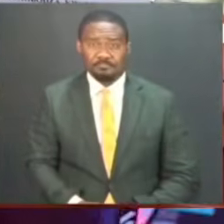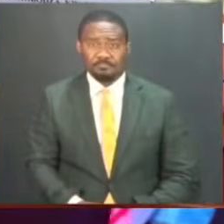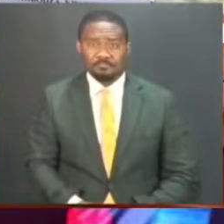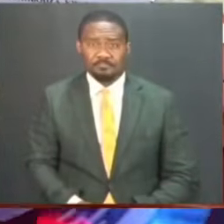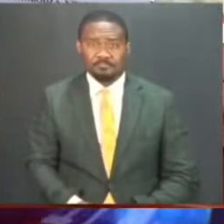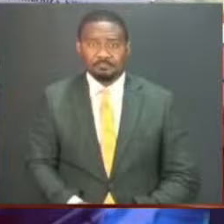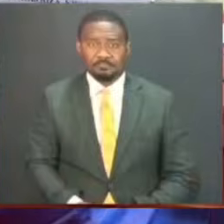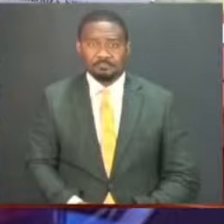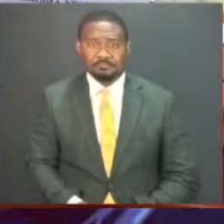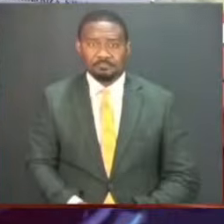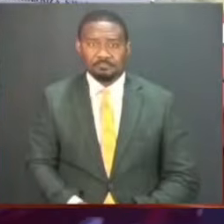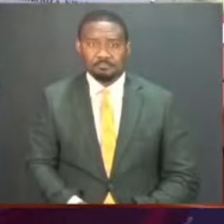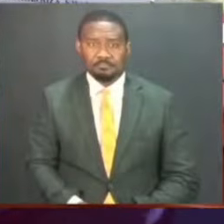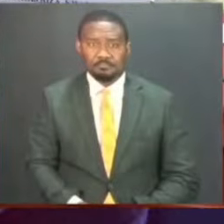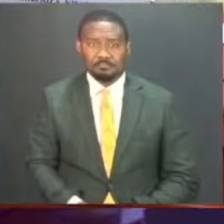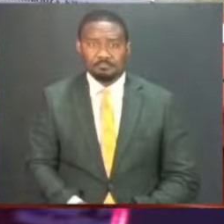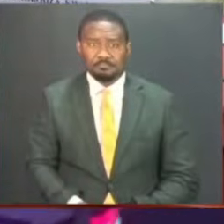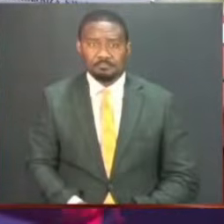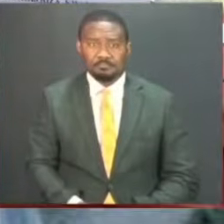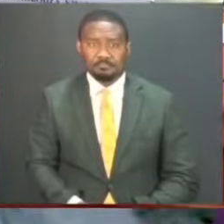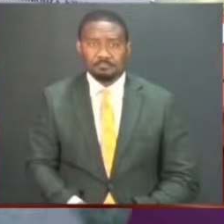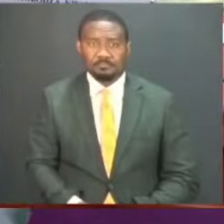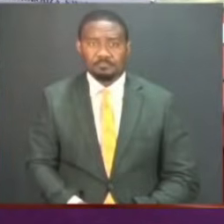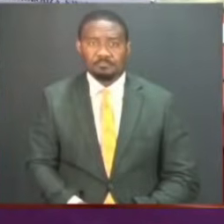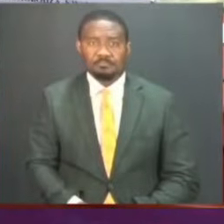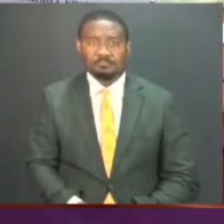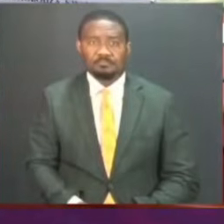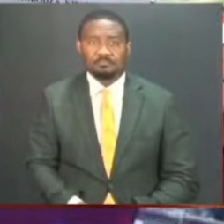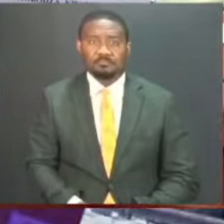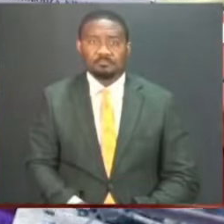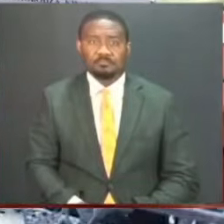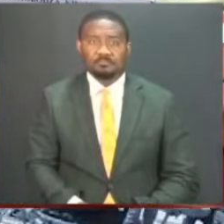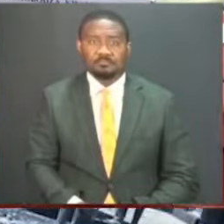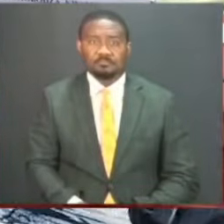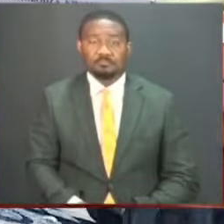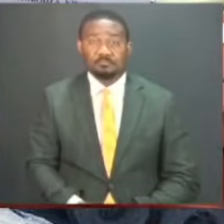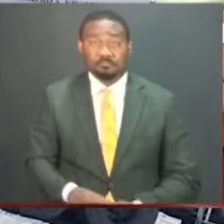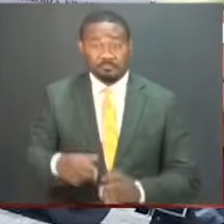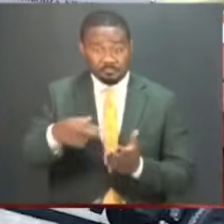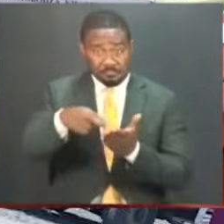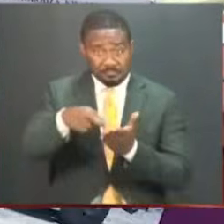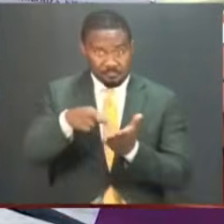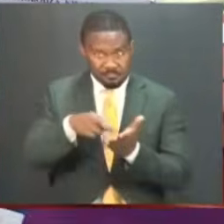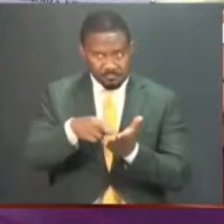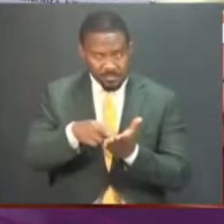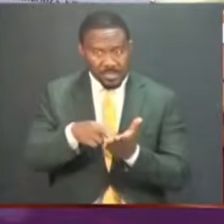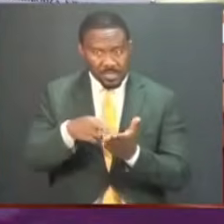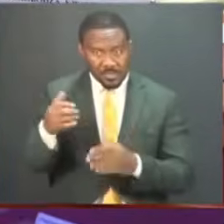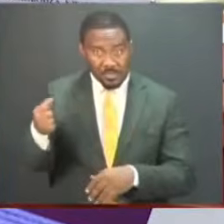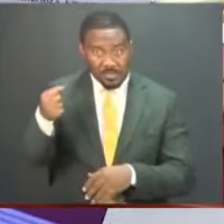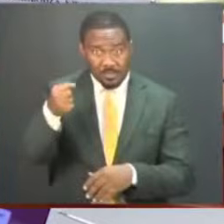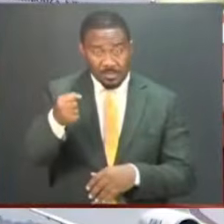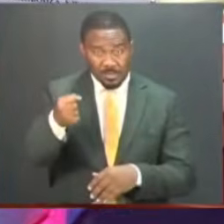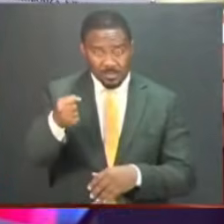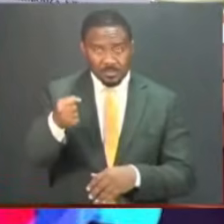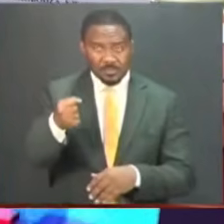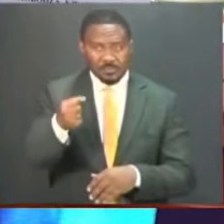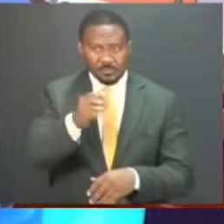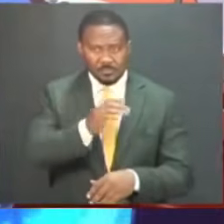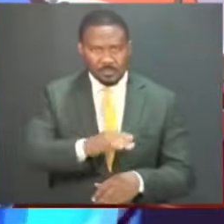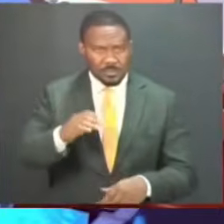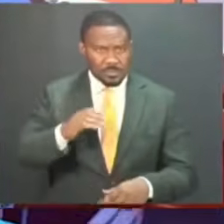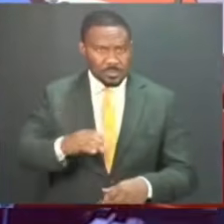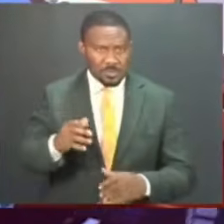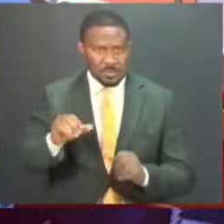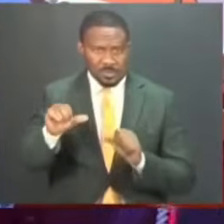Wanted to lay the report of the Appointments Committee on the nomination of